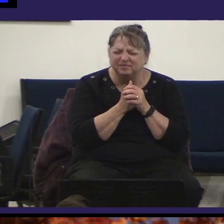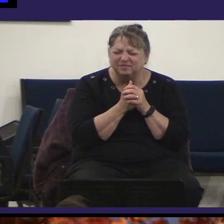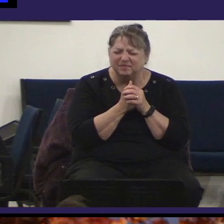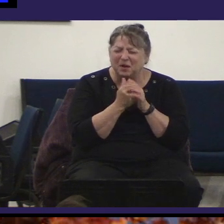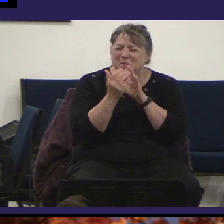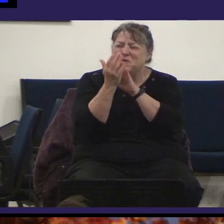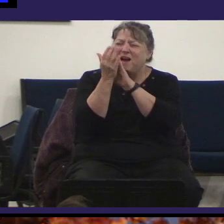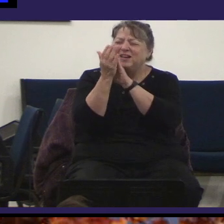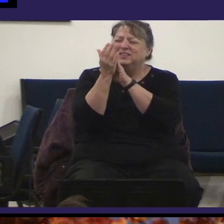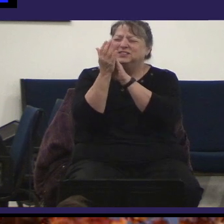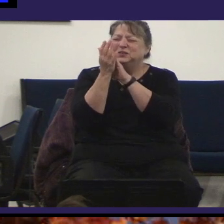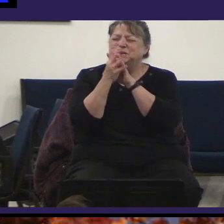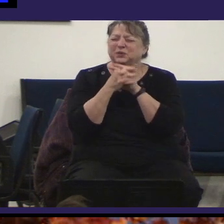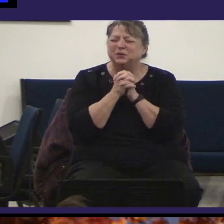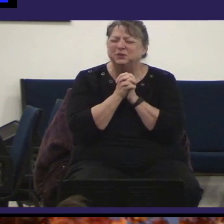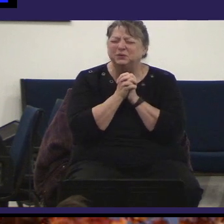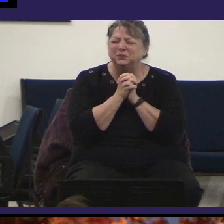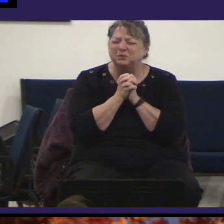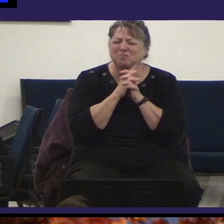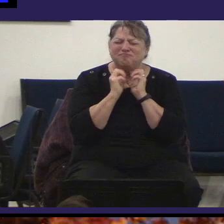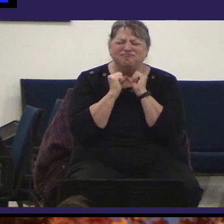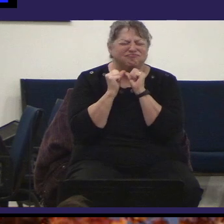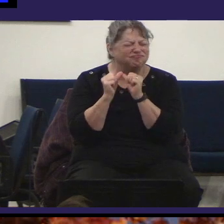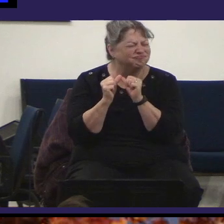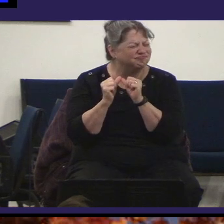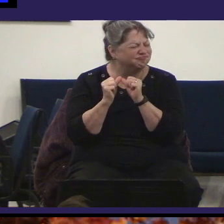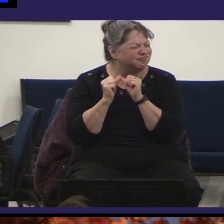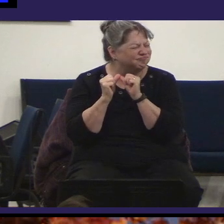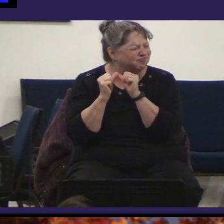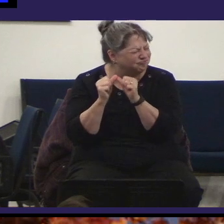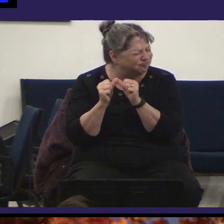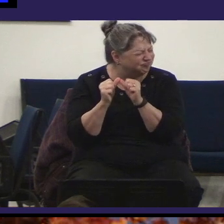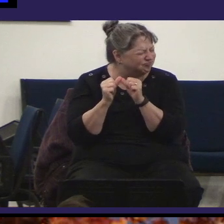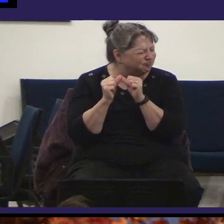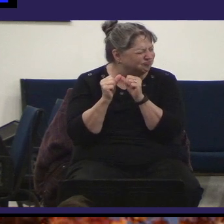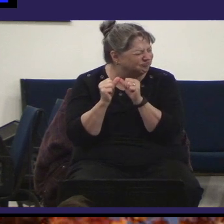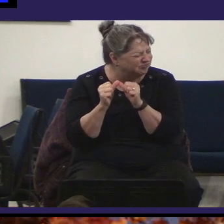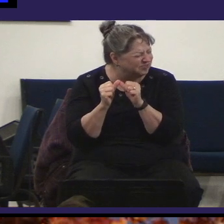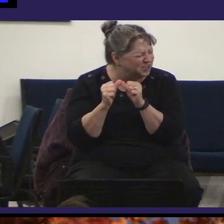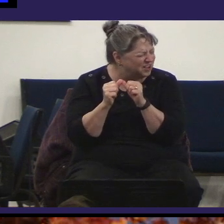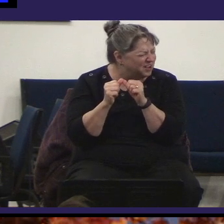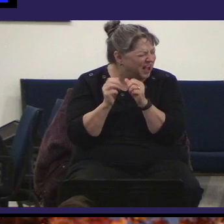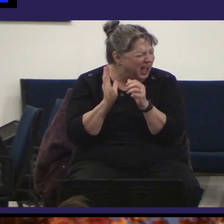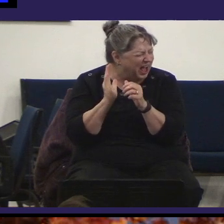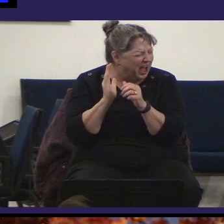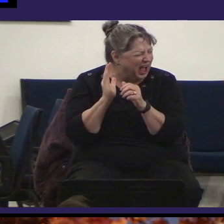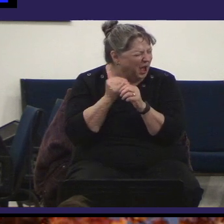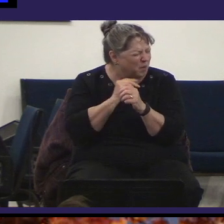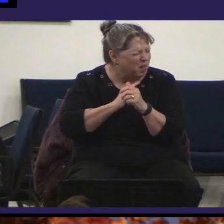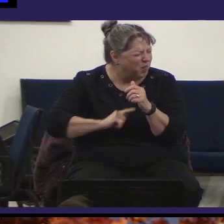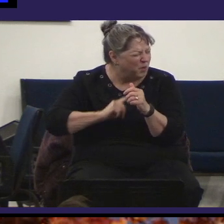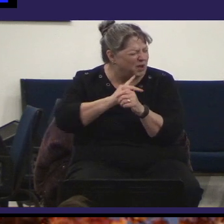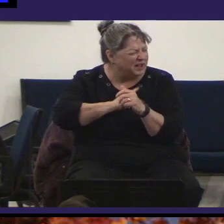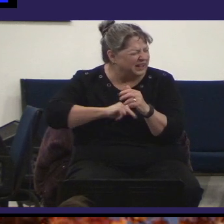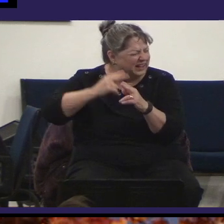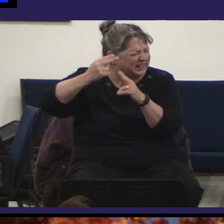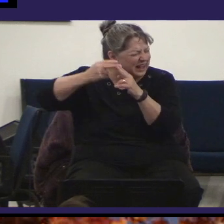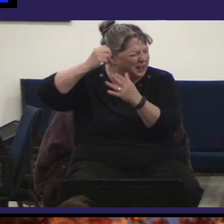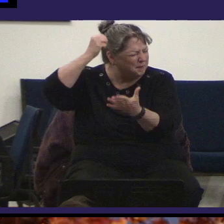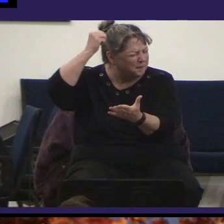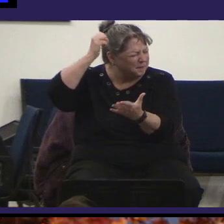praise you everlasting. In the name of our Lord and King, Jesus Christ.